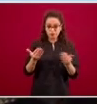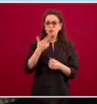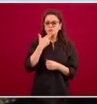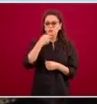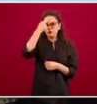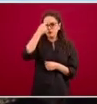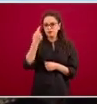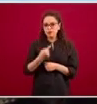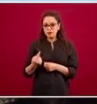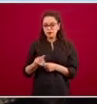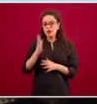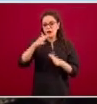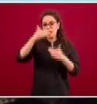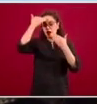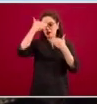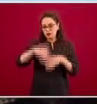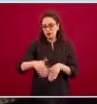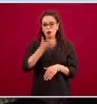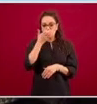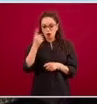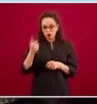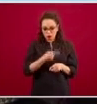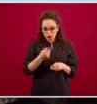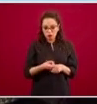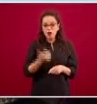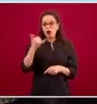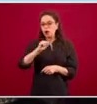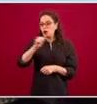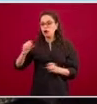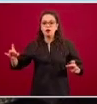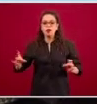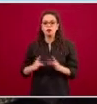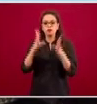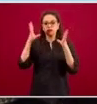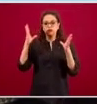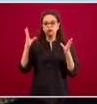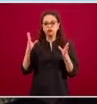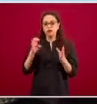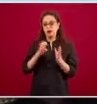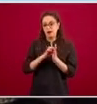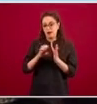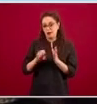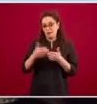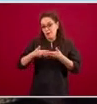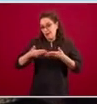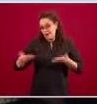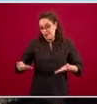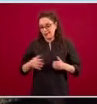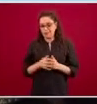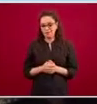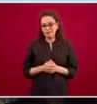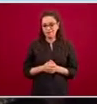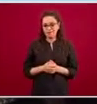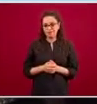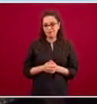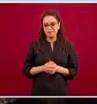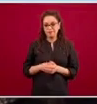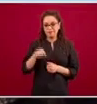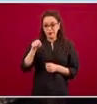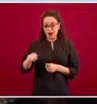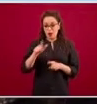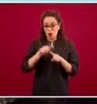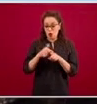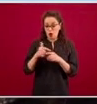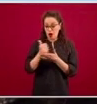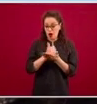is useful to compare what we are expecting to occur to what is unexpected.